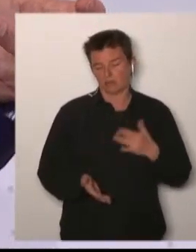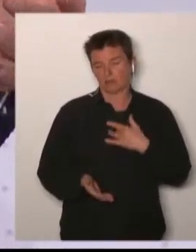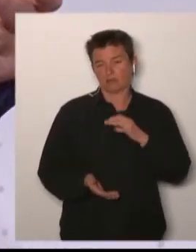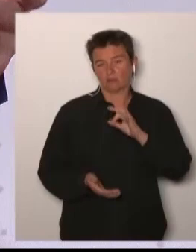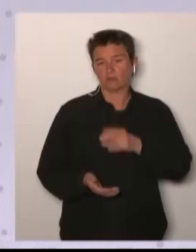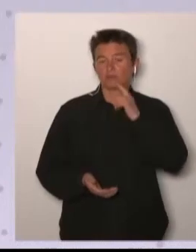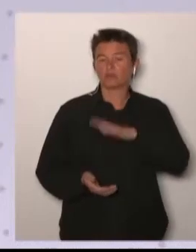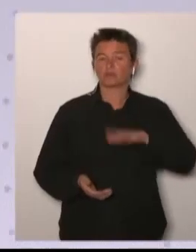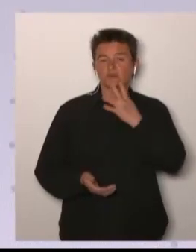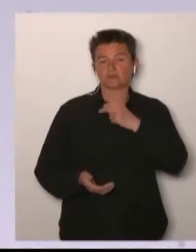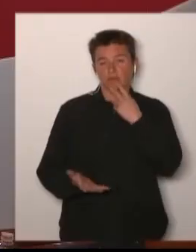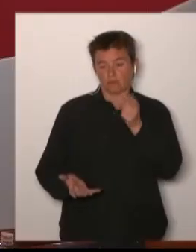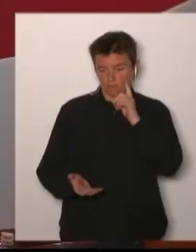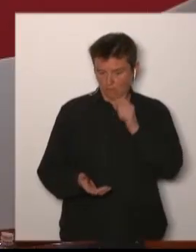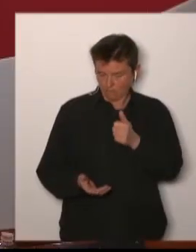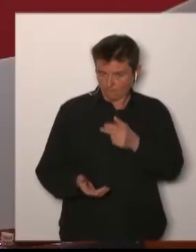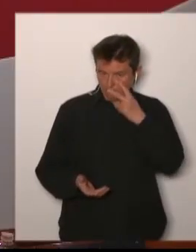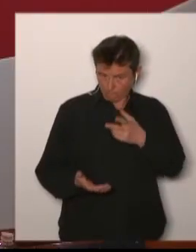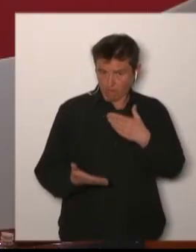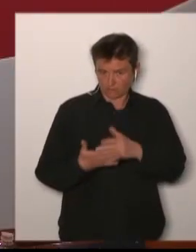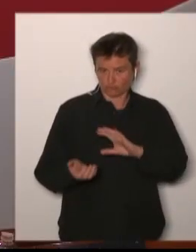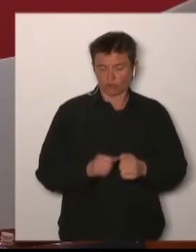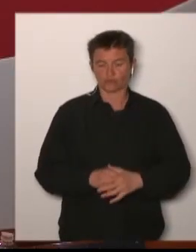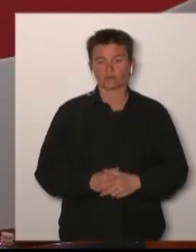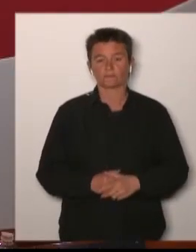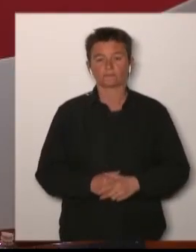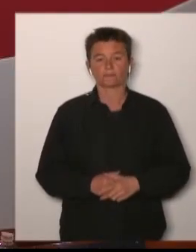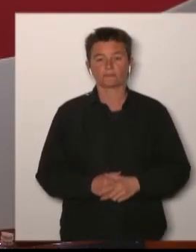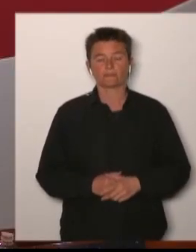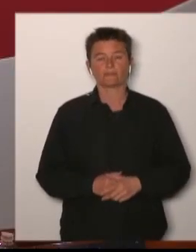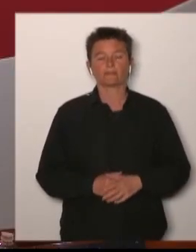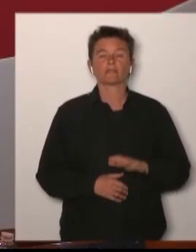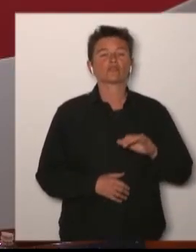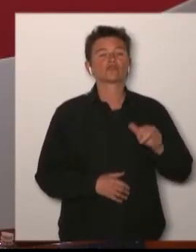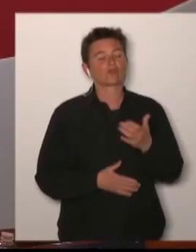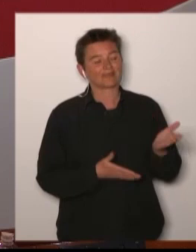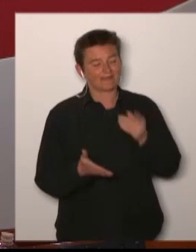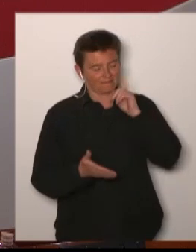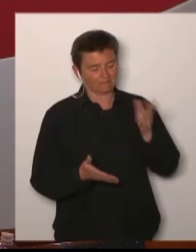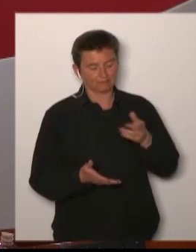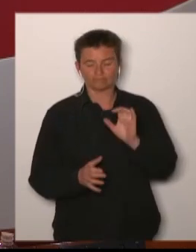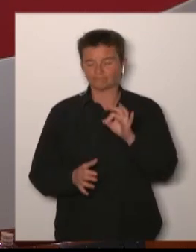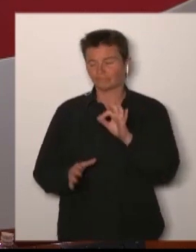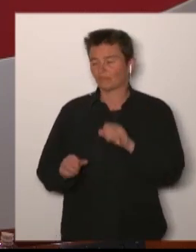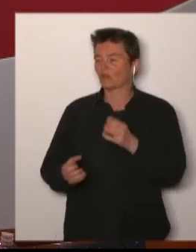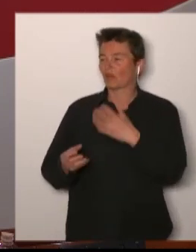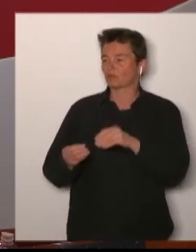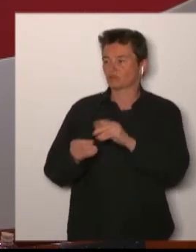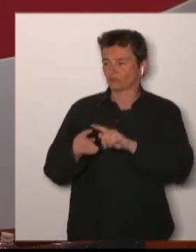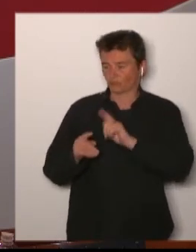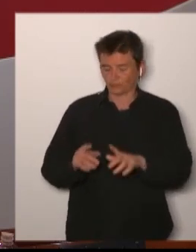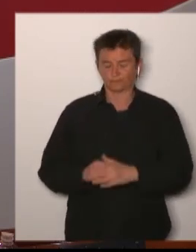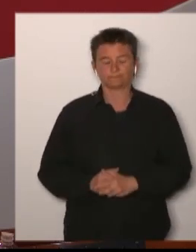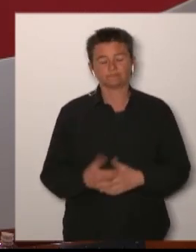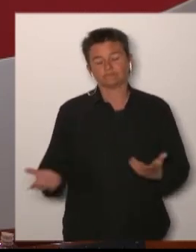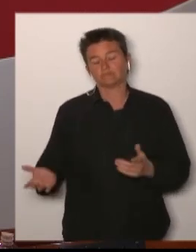change. Yep. Joanna. If I may just add something. Of course, this is a very